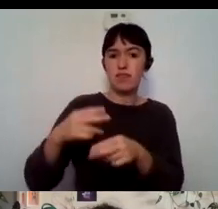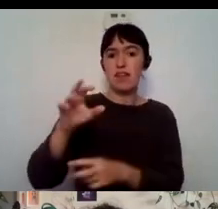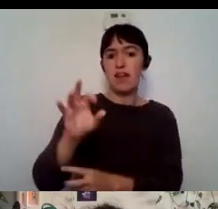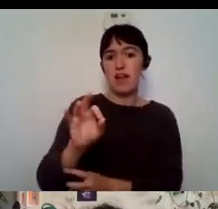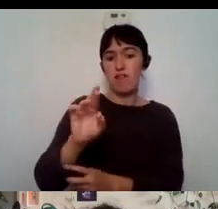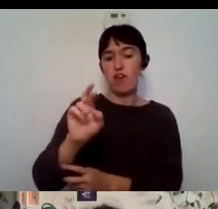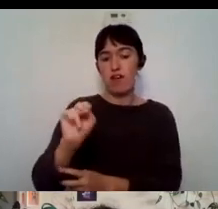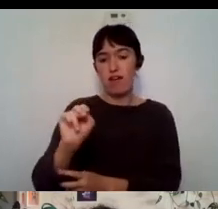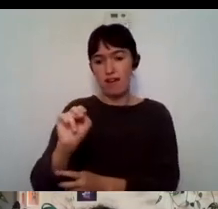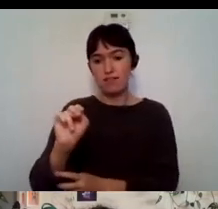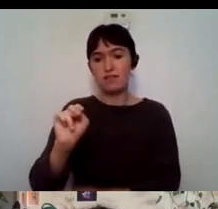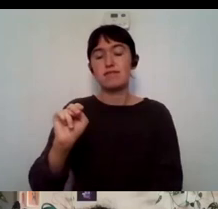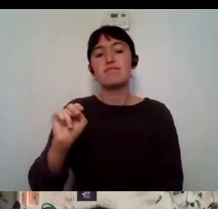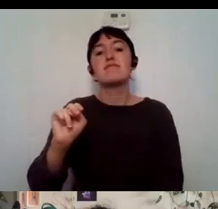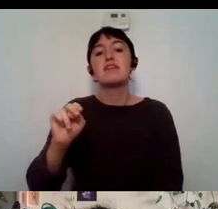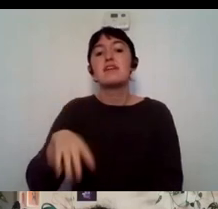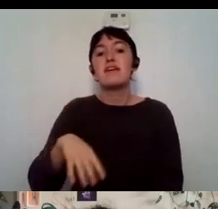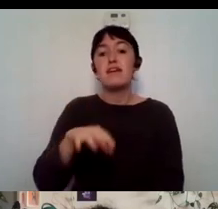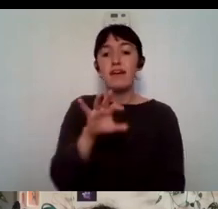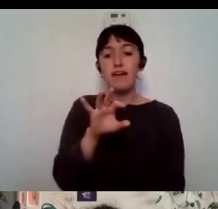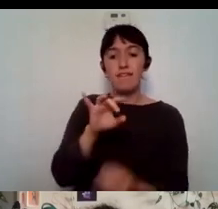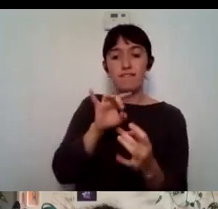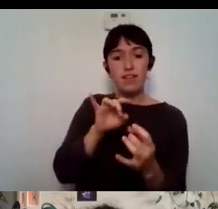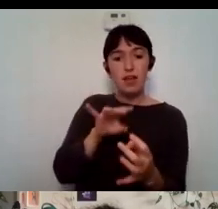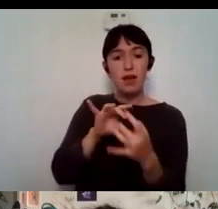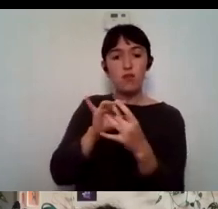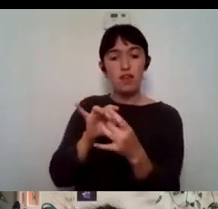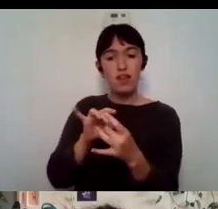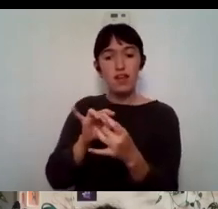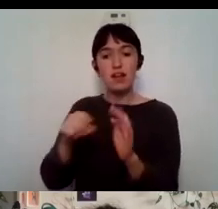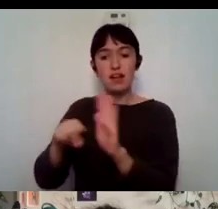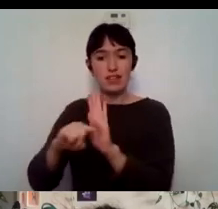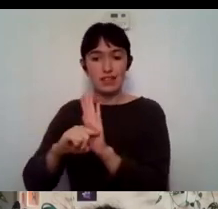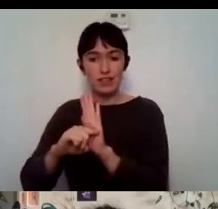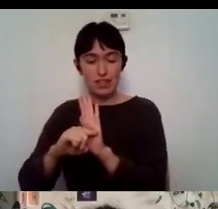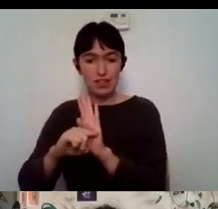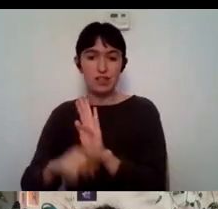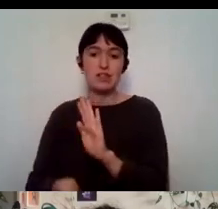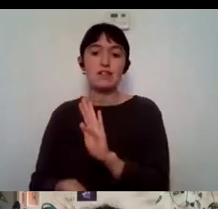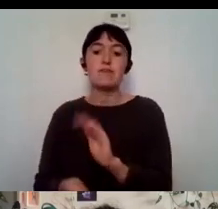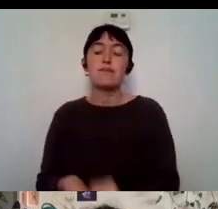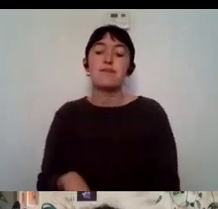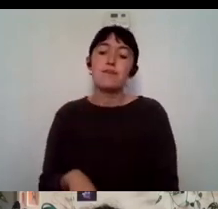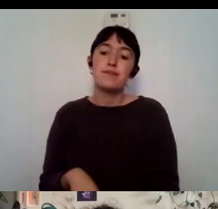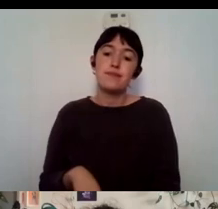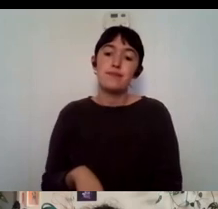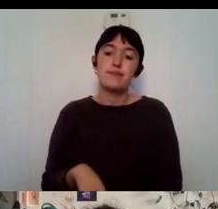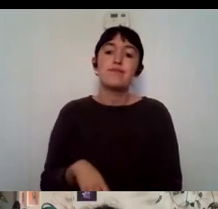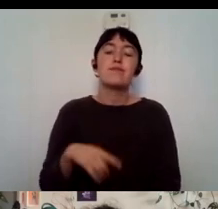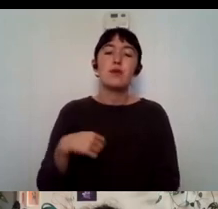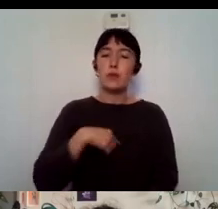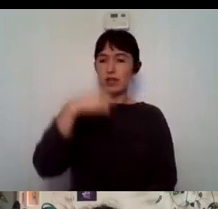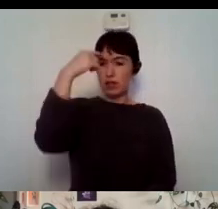science. This is called feedback-related negativity. We know it comes from a certain location on the top